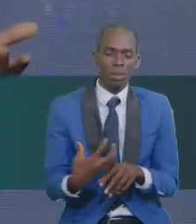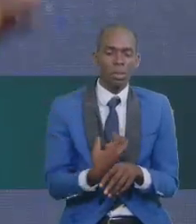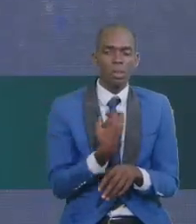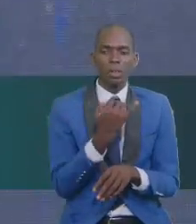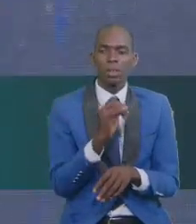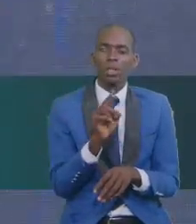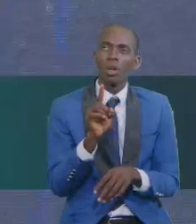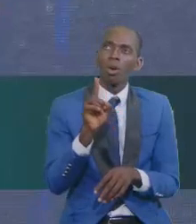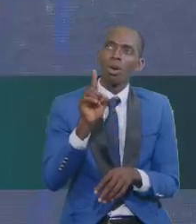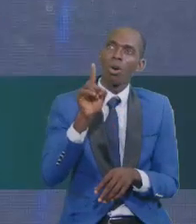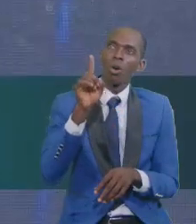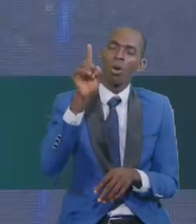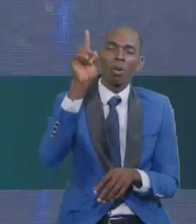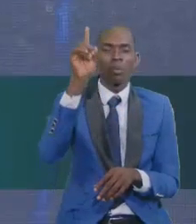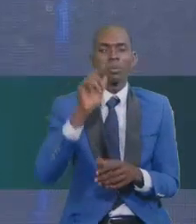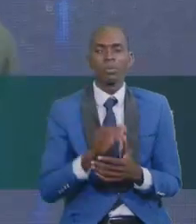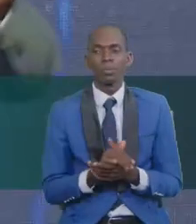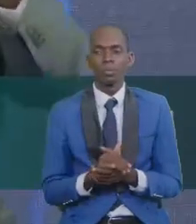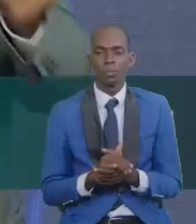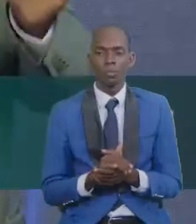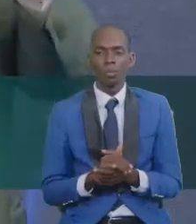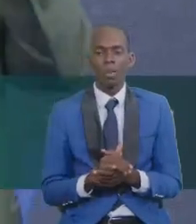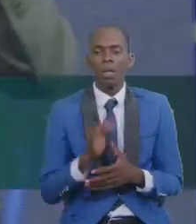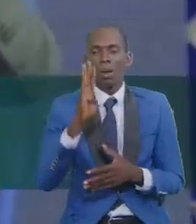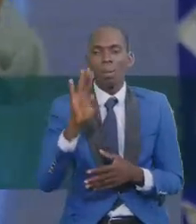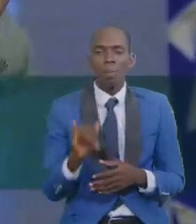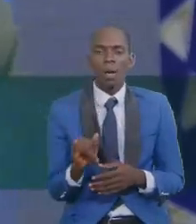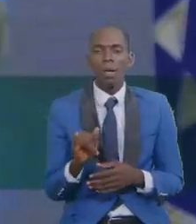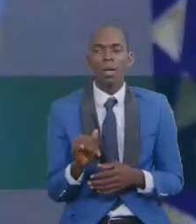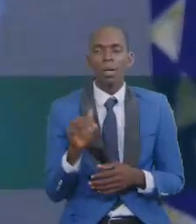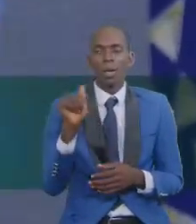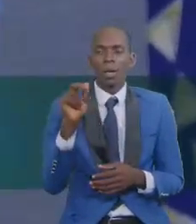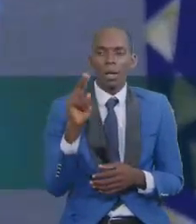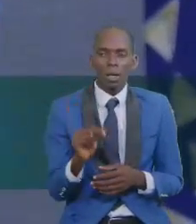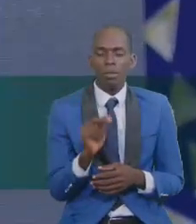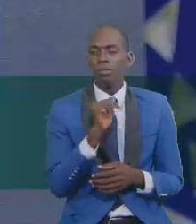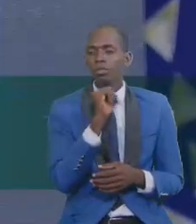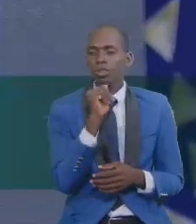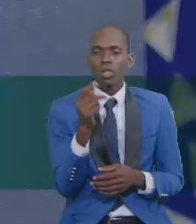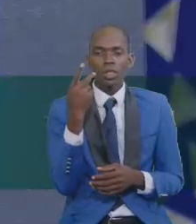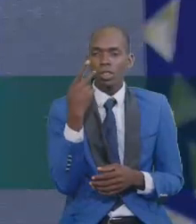He was taken up by an invisible hand,